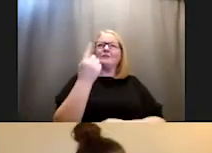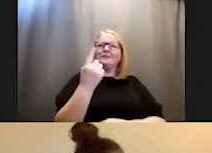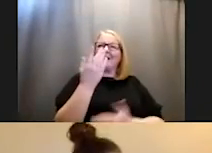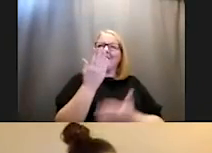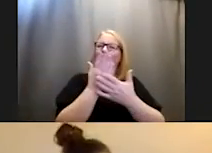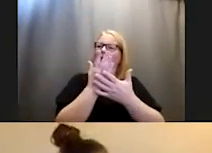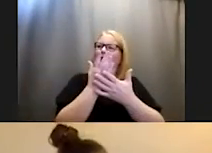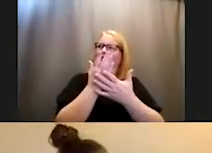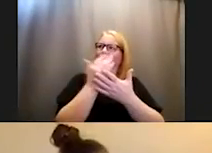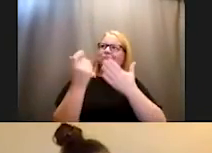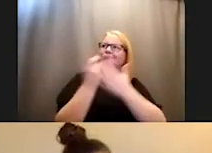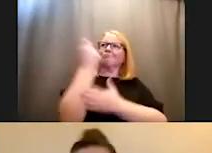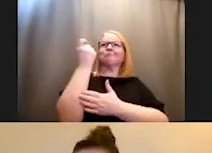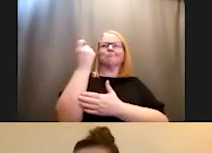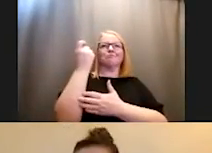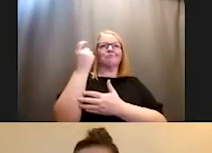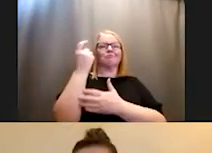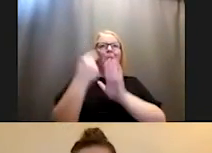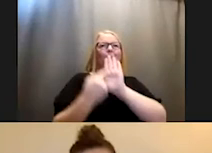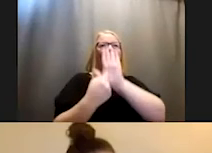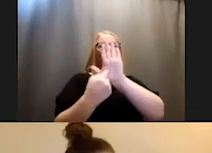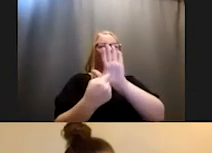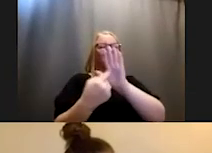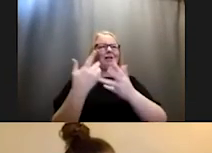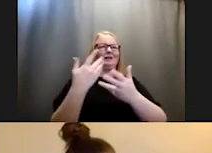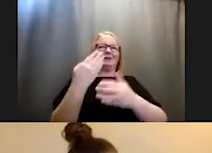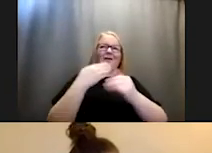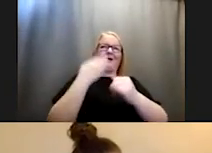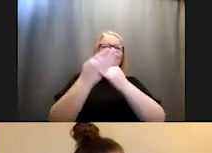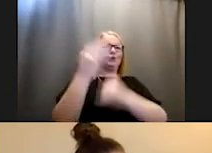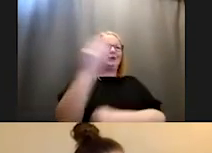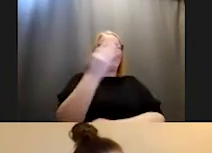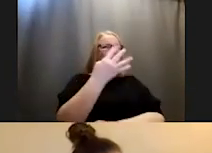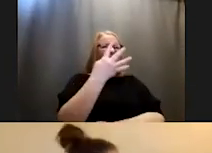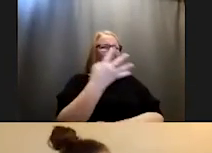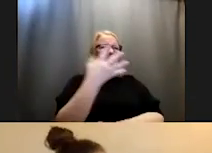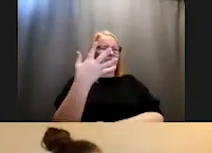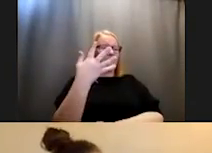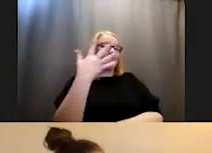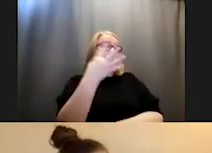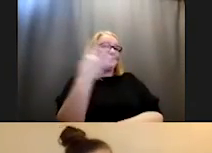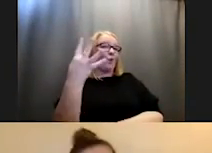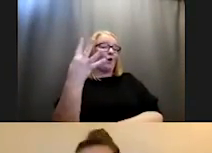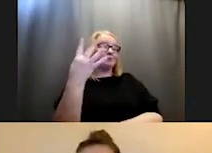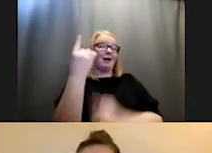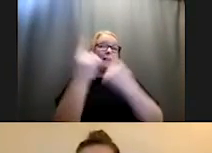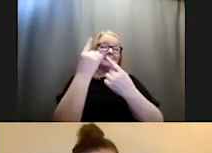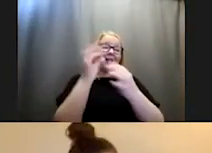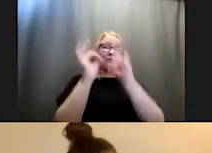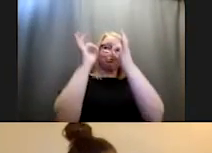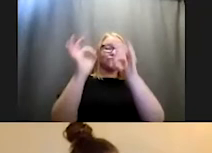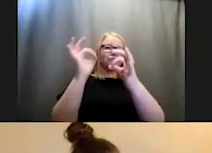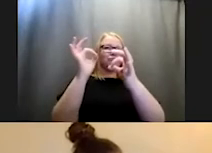models from 1945 all the way up to 1954. And she's the perfect example of